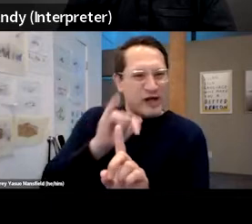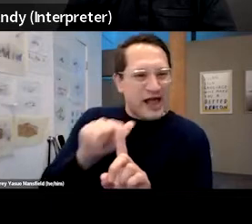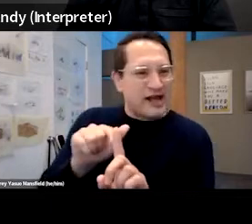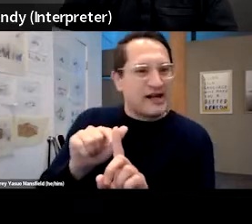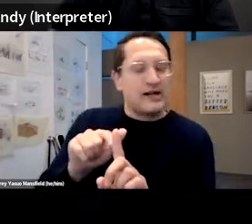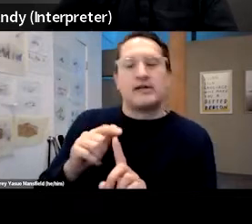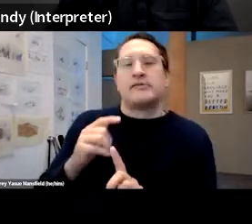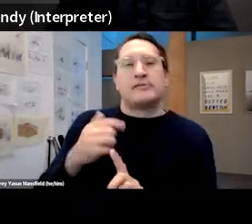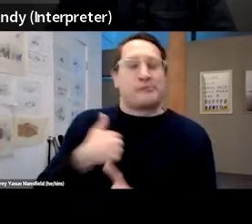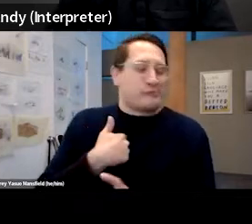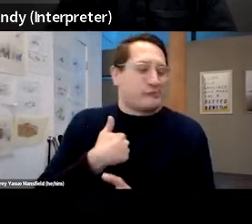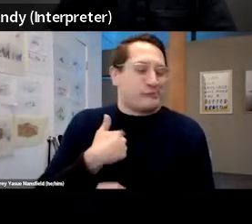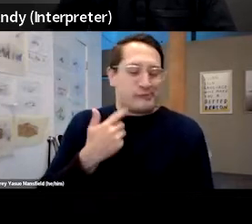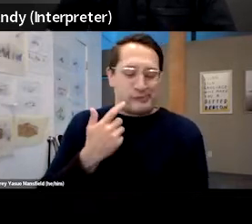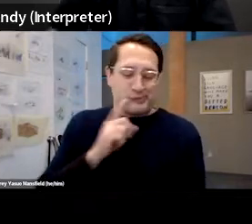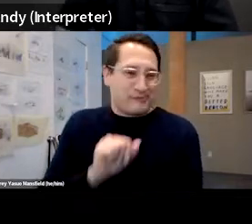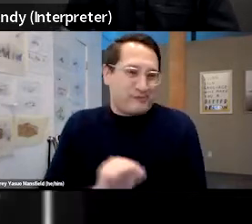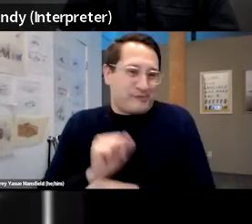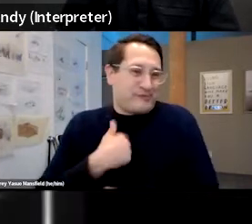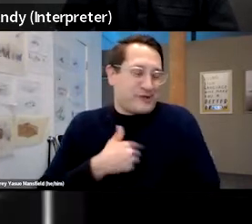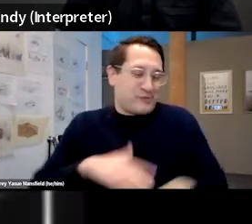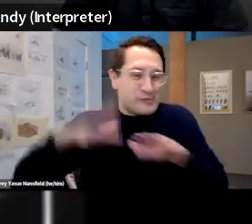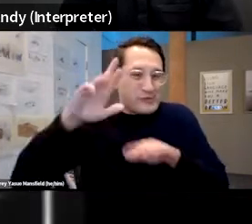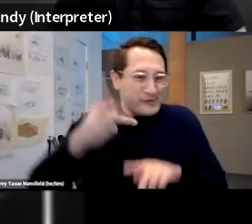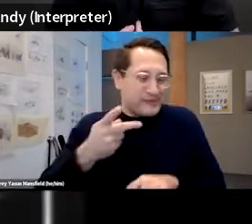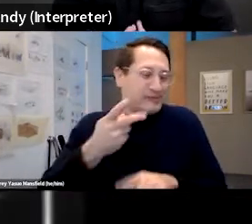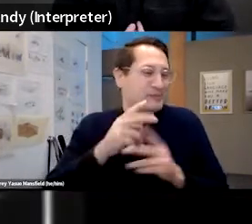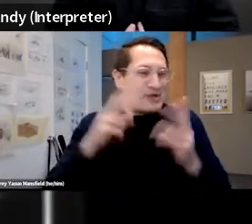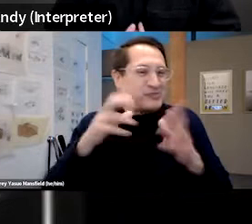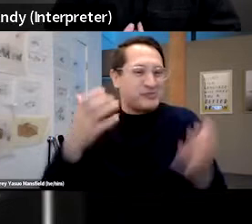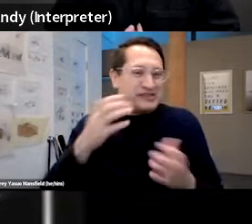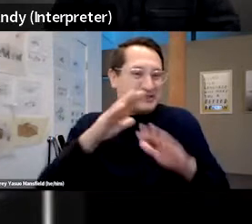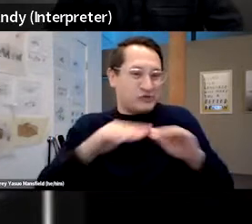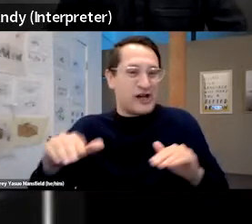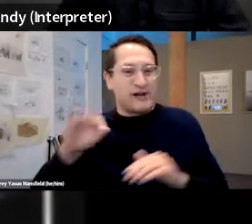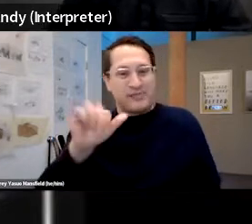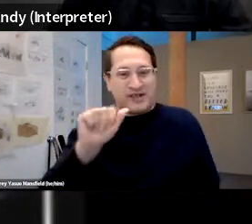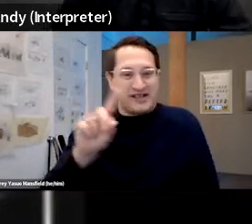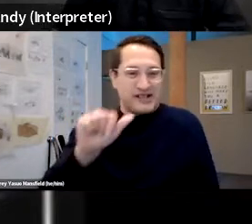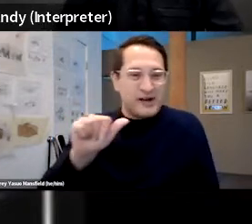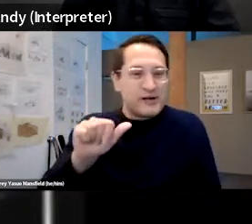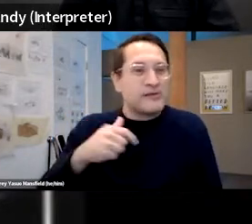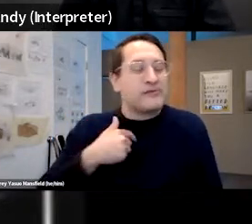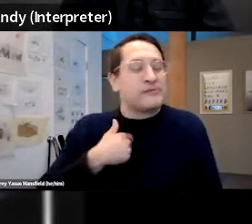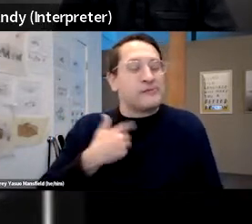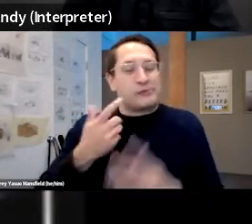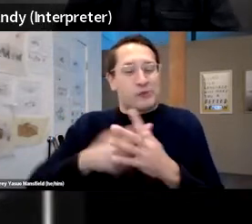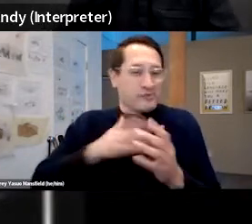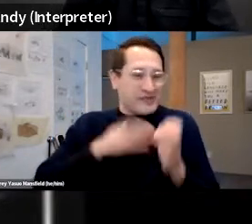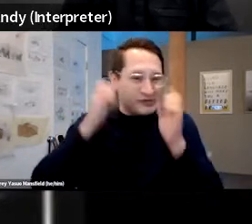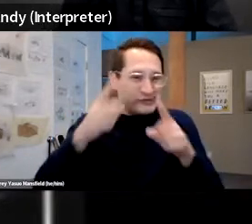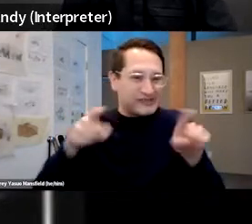justice. What does that look like? You know, actually, for me, I grew up very much a child of the